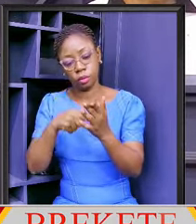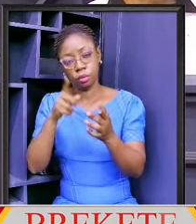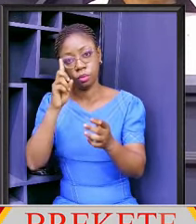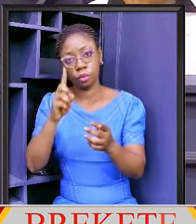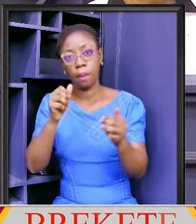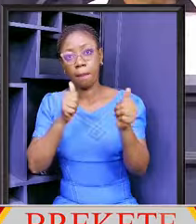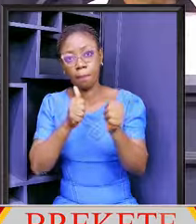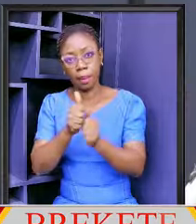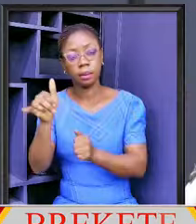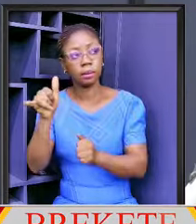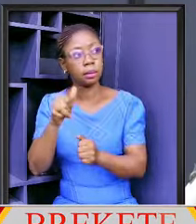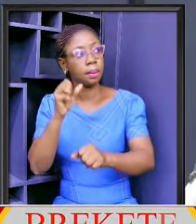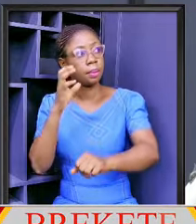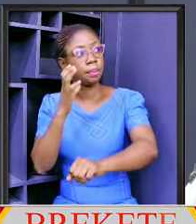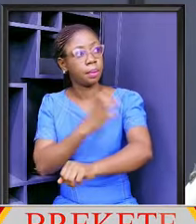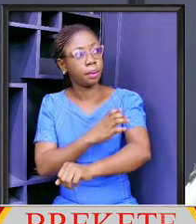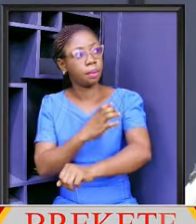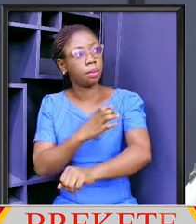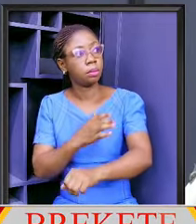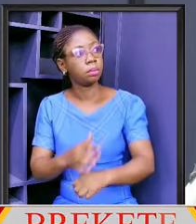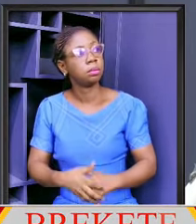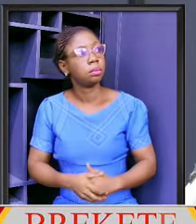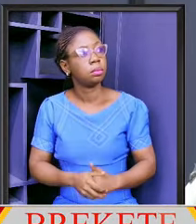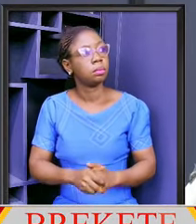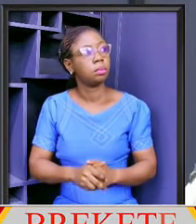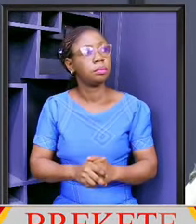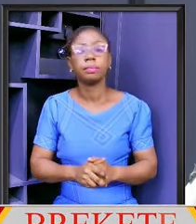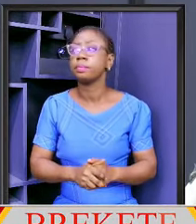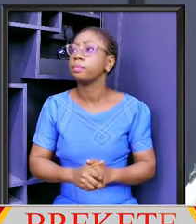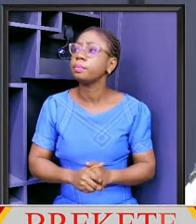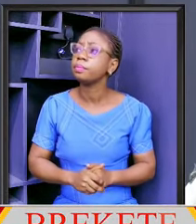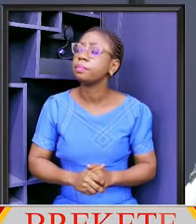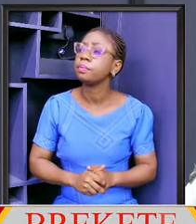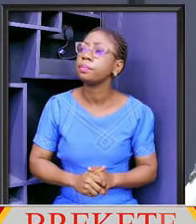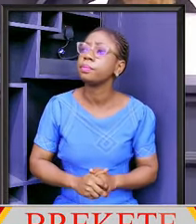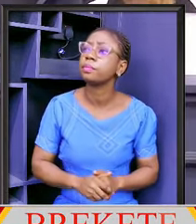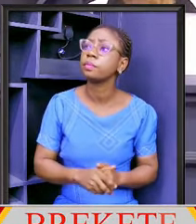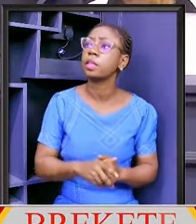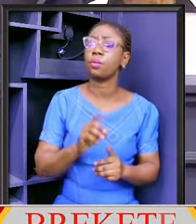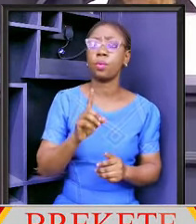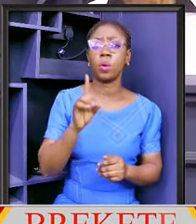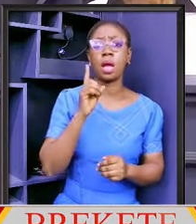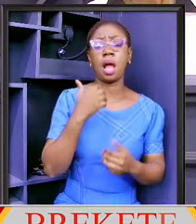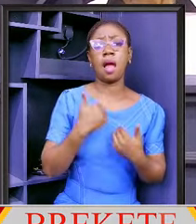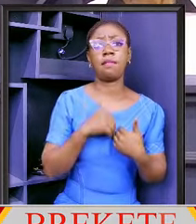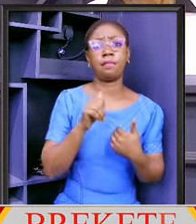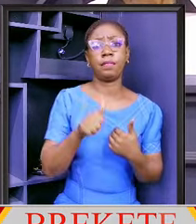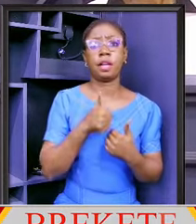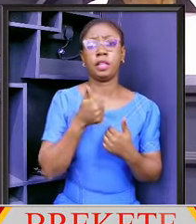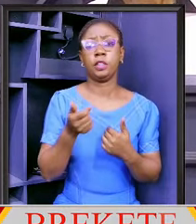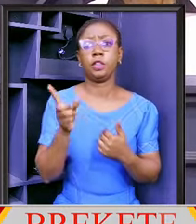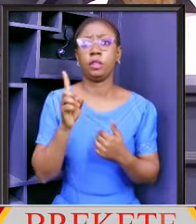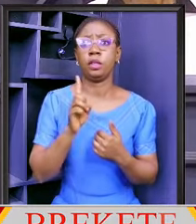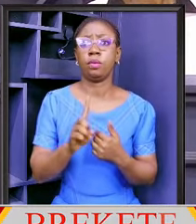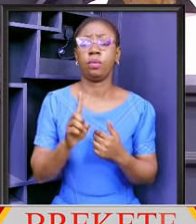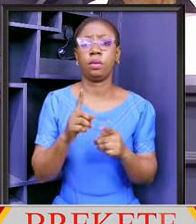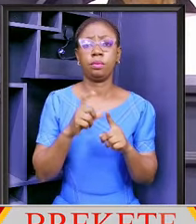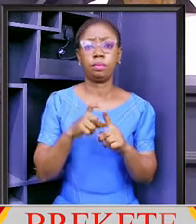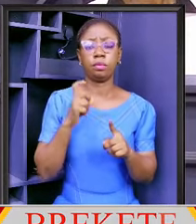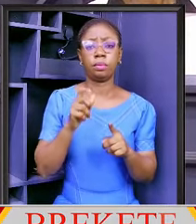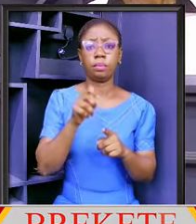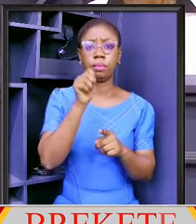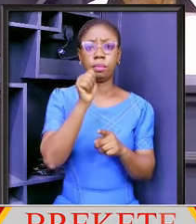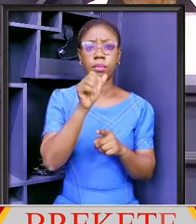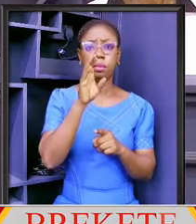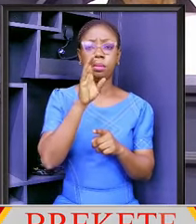But Oman Dave, they show me some people say from one community. Yeah, that one, the one for Abi. You are not talking government. To the mic. The one for Abi